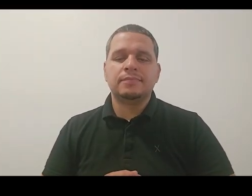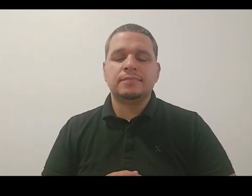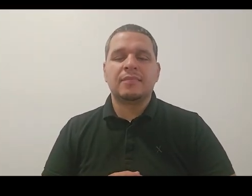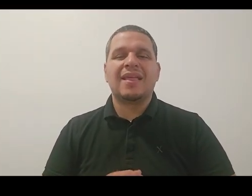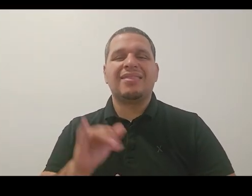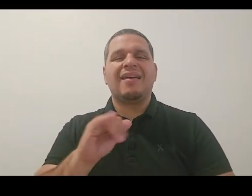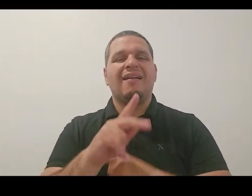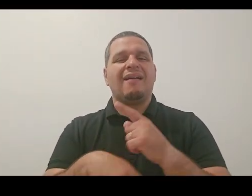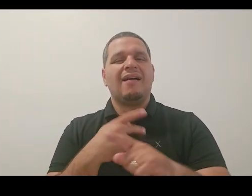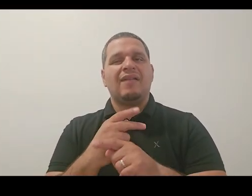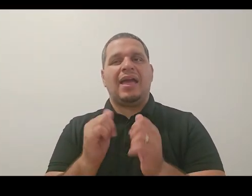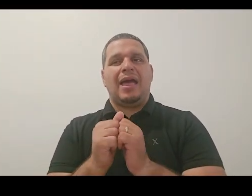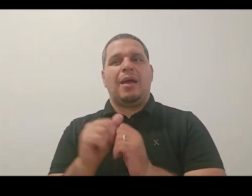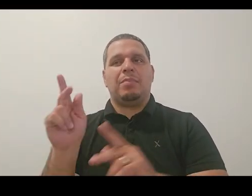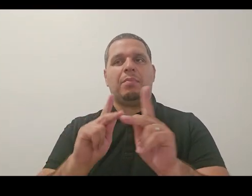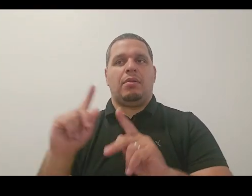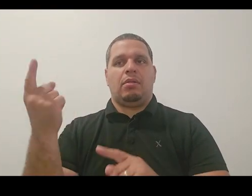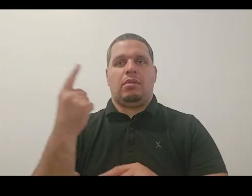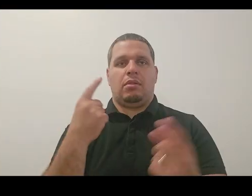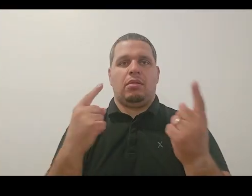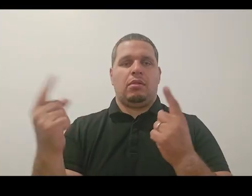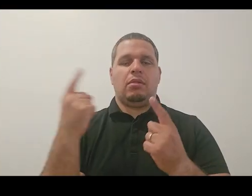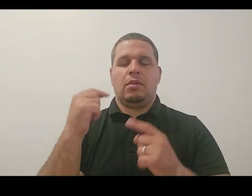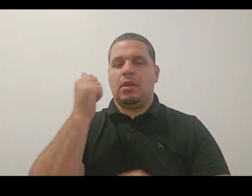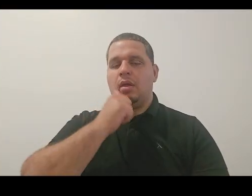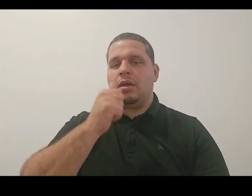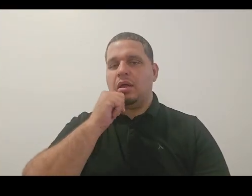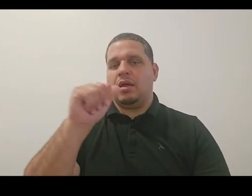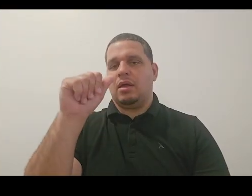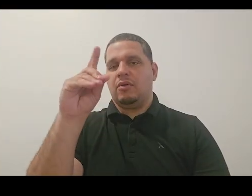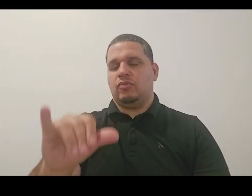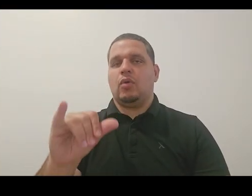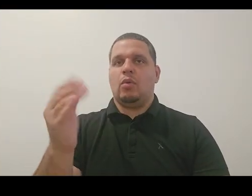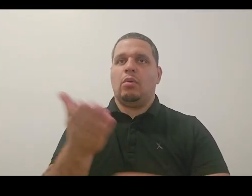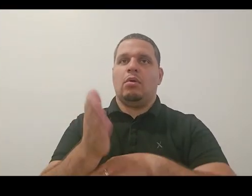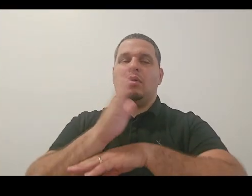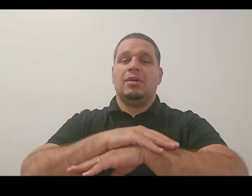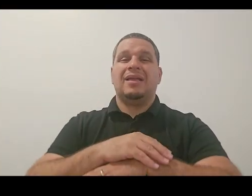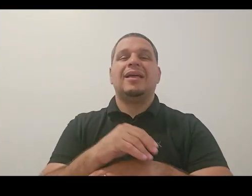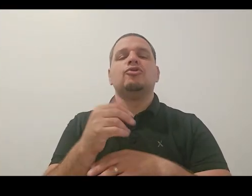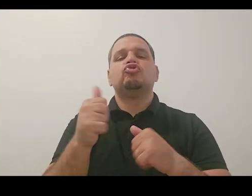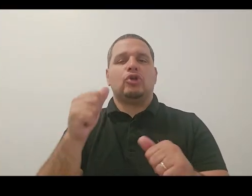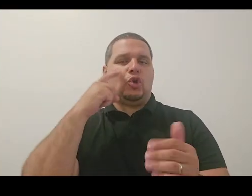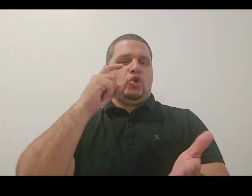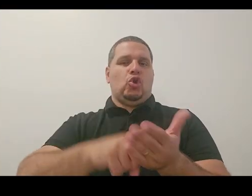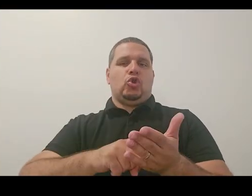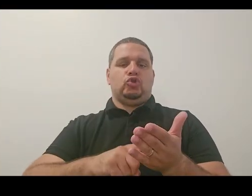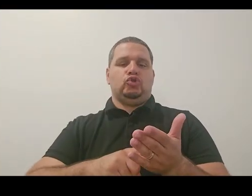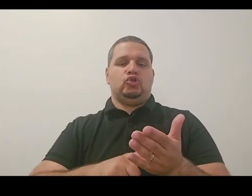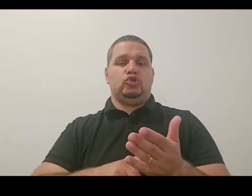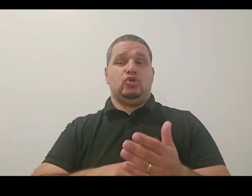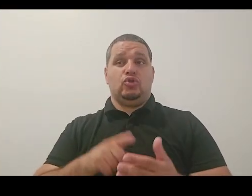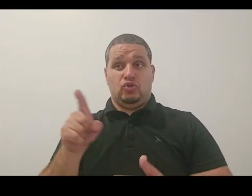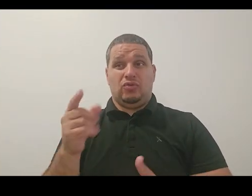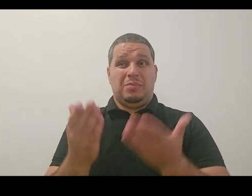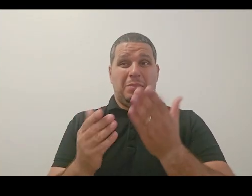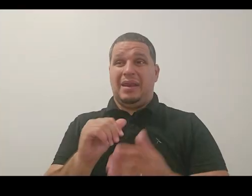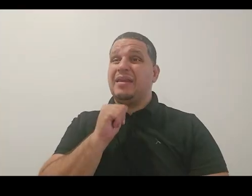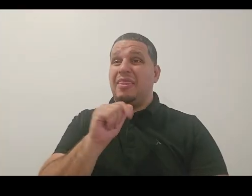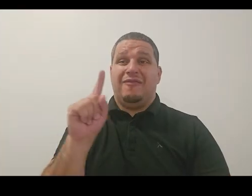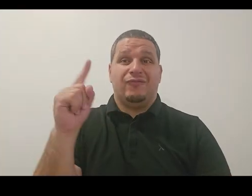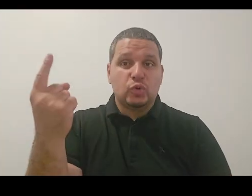yada, yada, yada. Um, these are kind of how people are coming at us every day, all day. So if you can try to